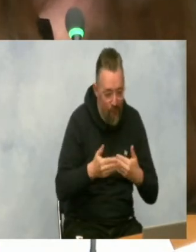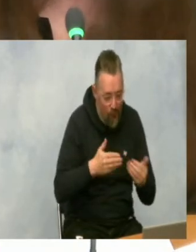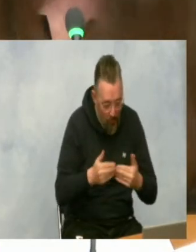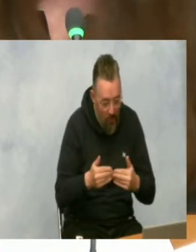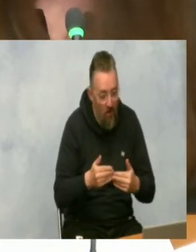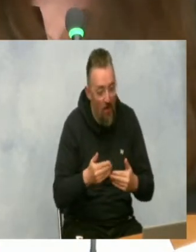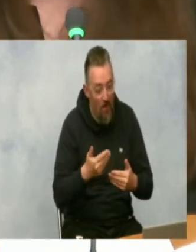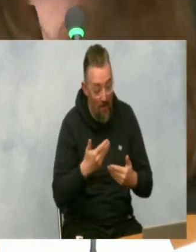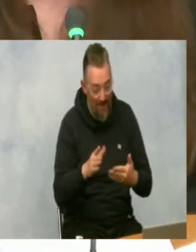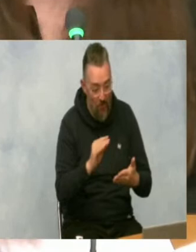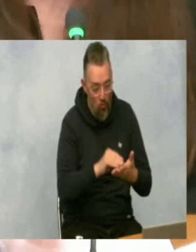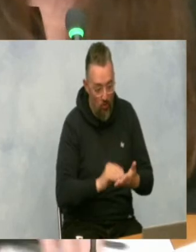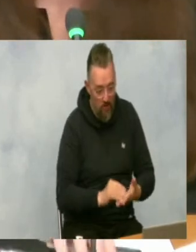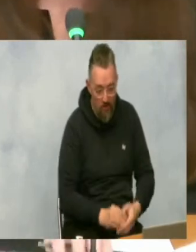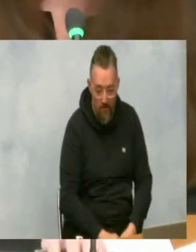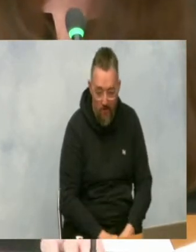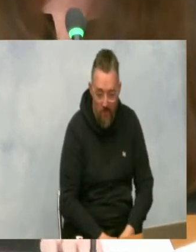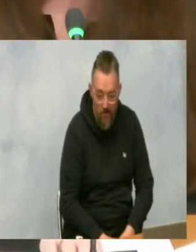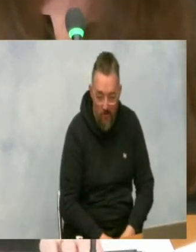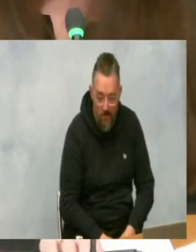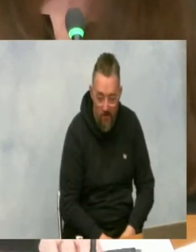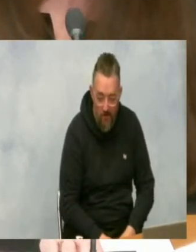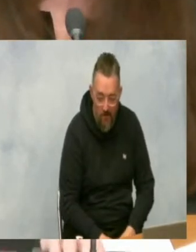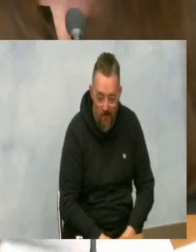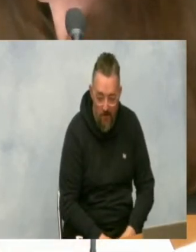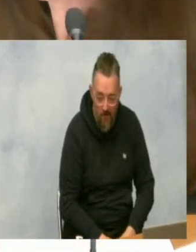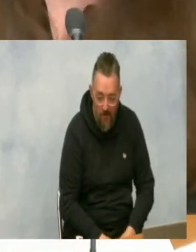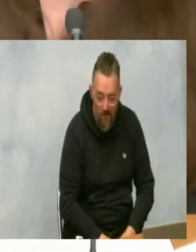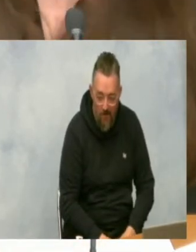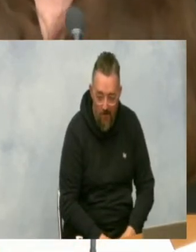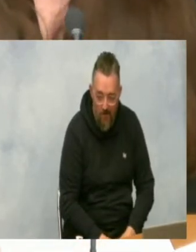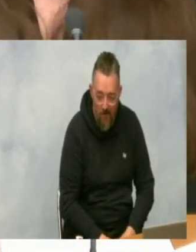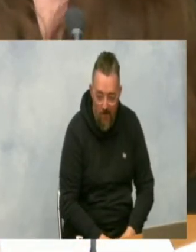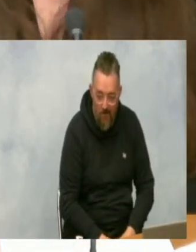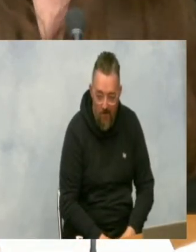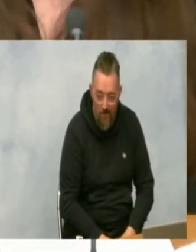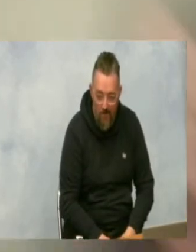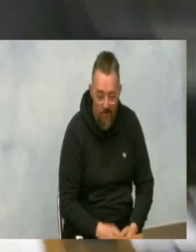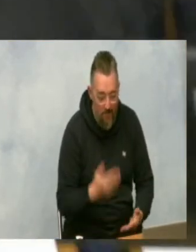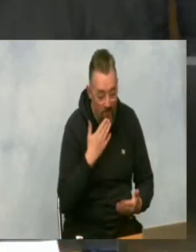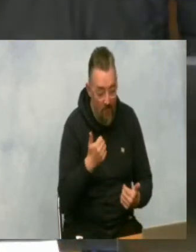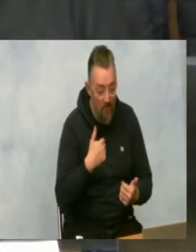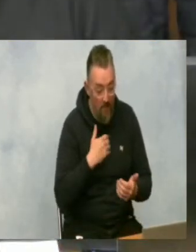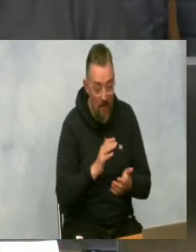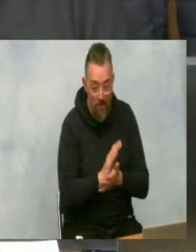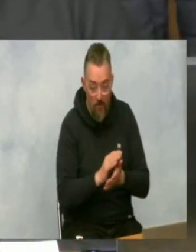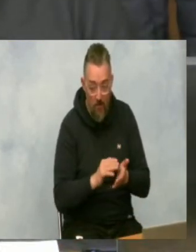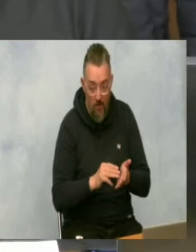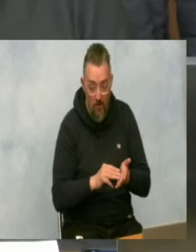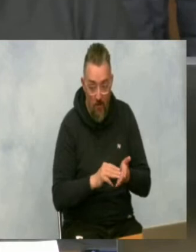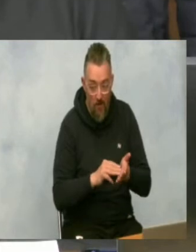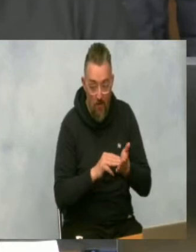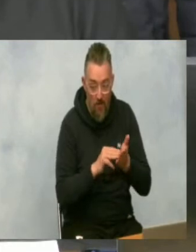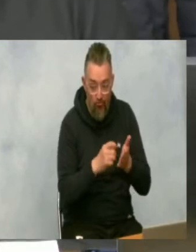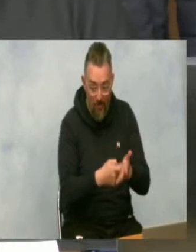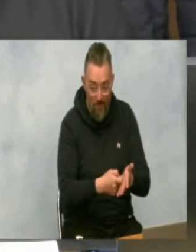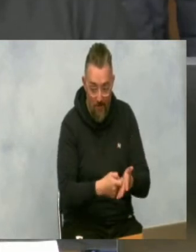noted. Thanks, Chair. Thank you, Annette. Happy to move that